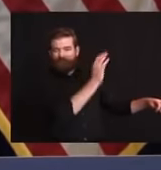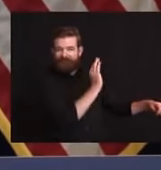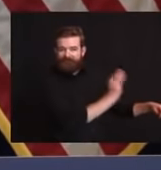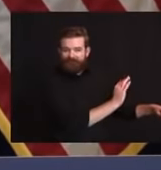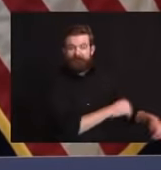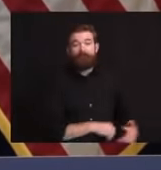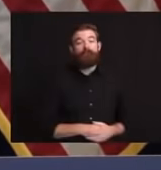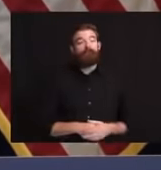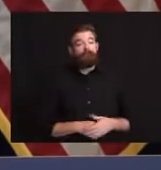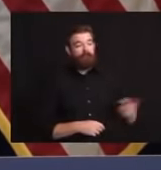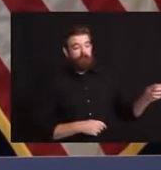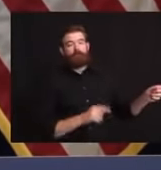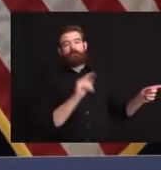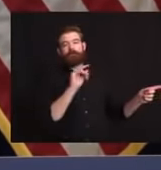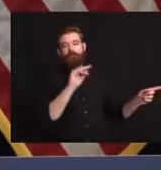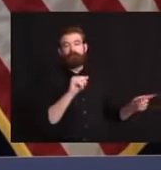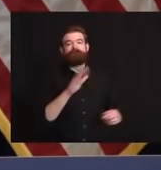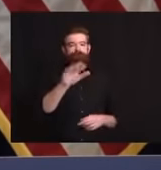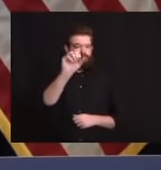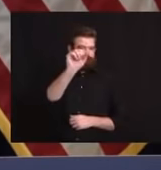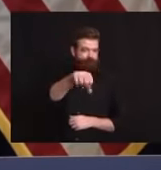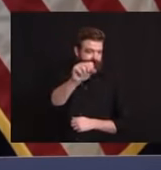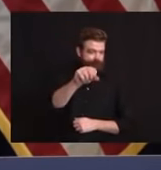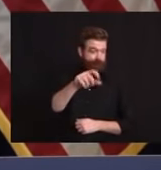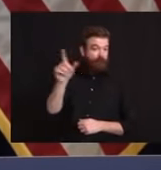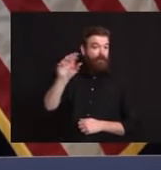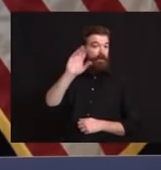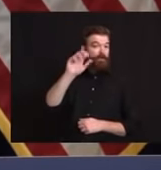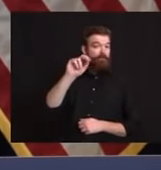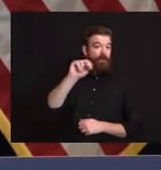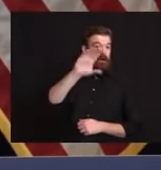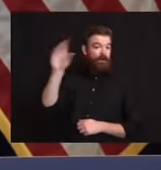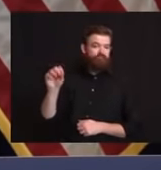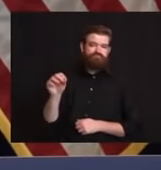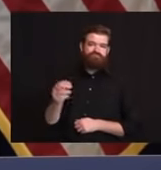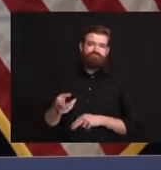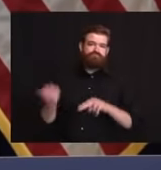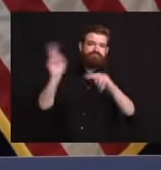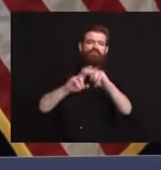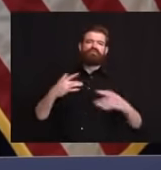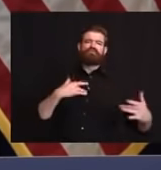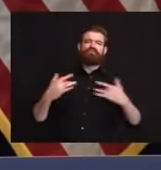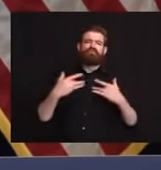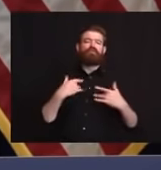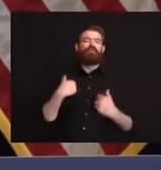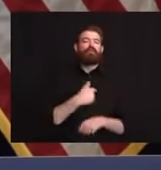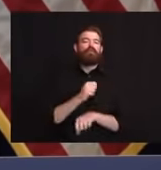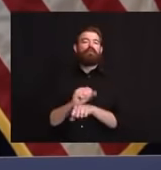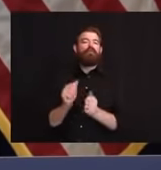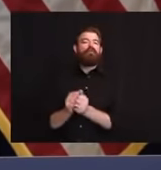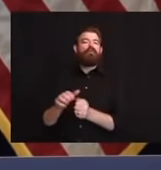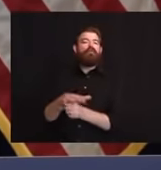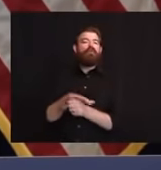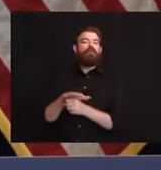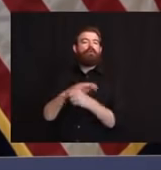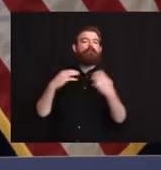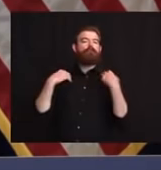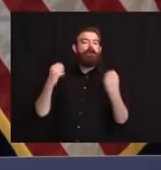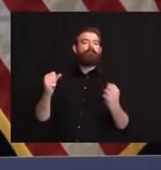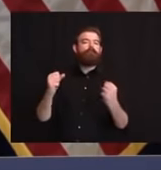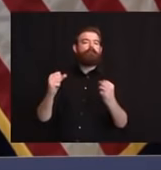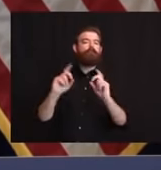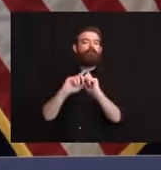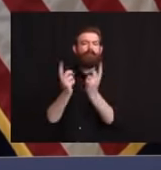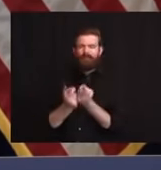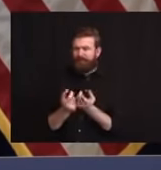Ocean County, and we're in the process of working with the local health department to better characterize what's been going on. But to reiterate what